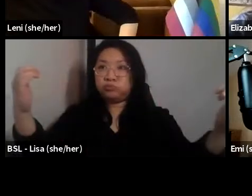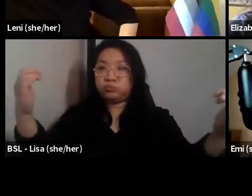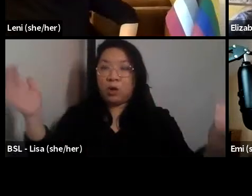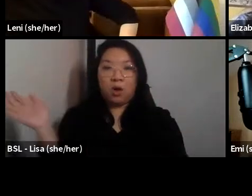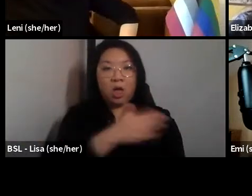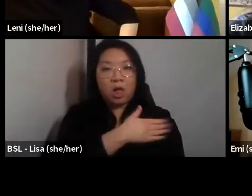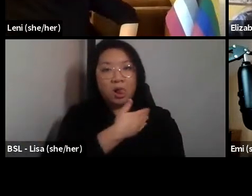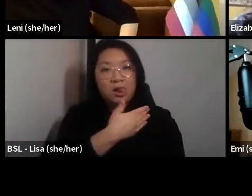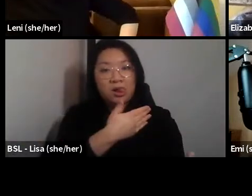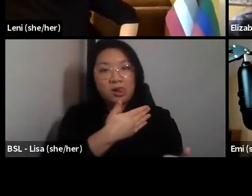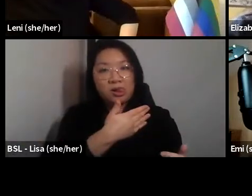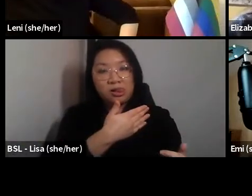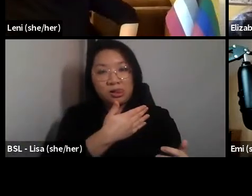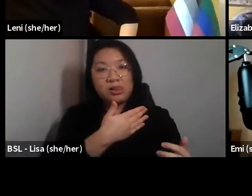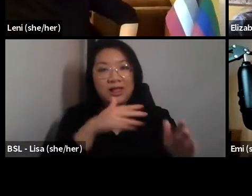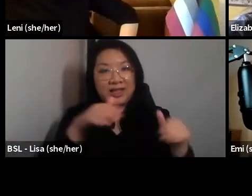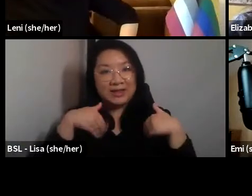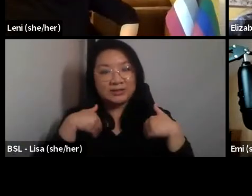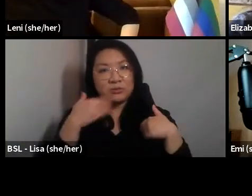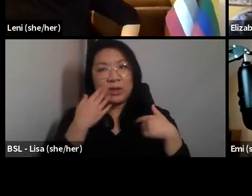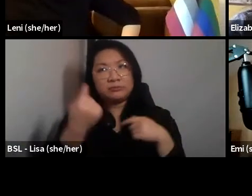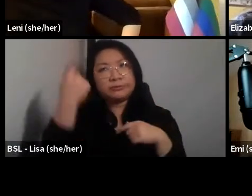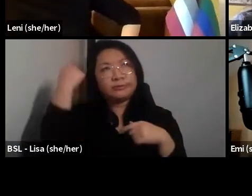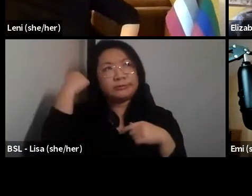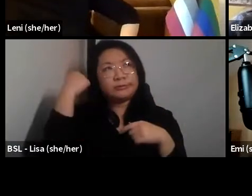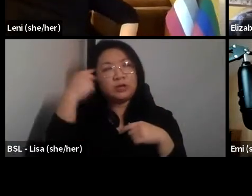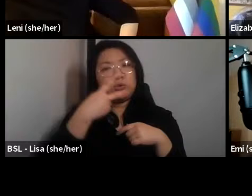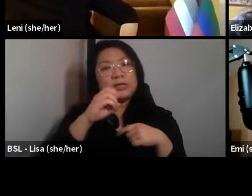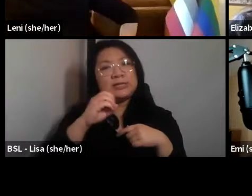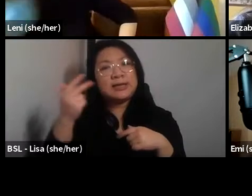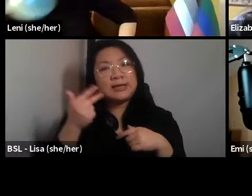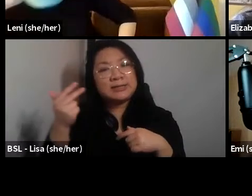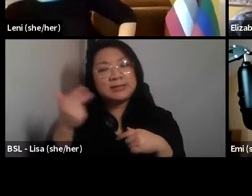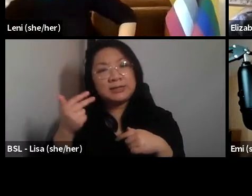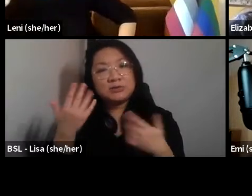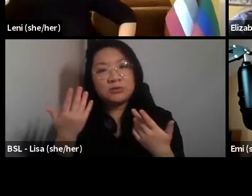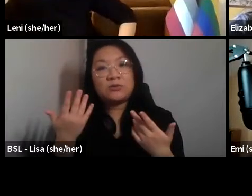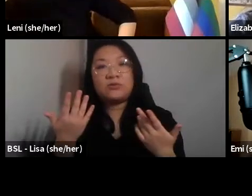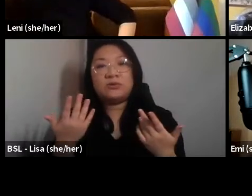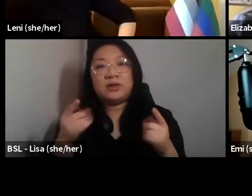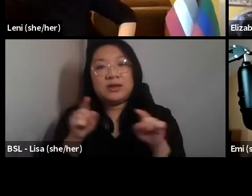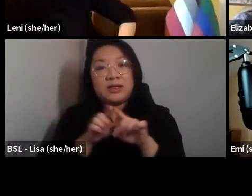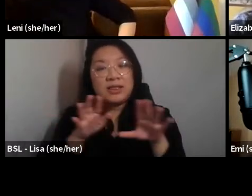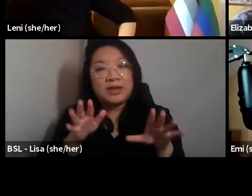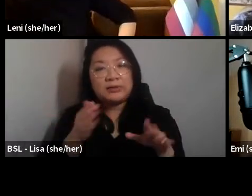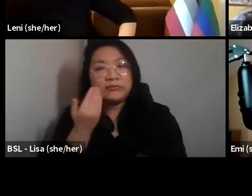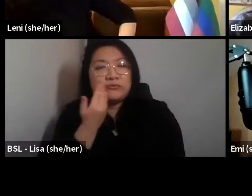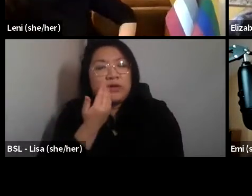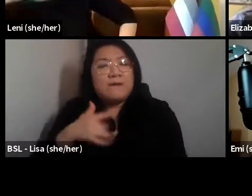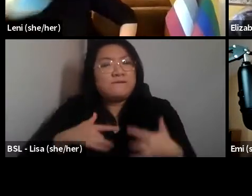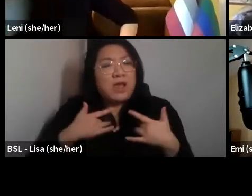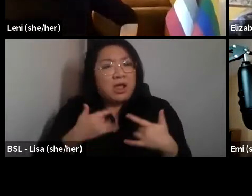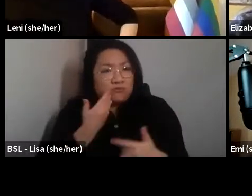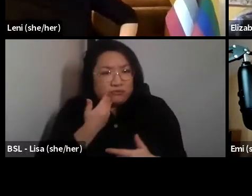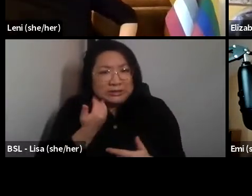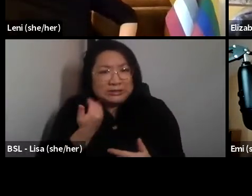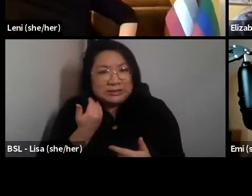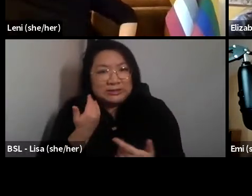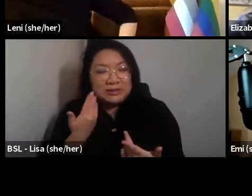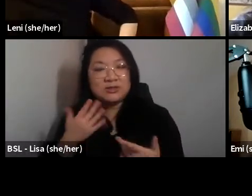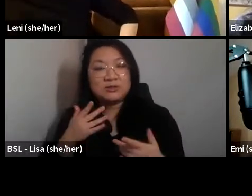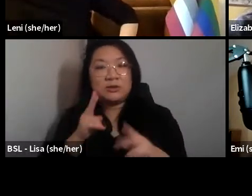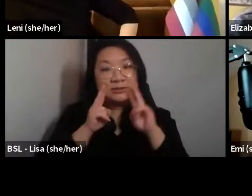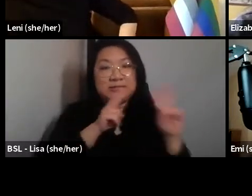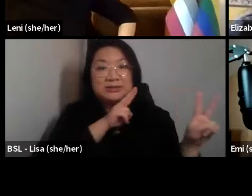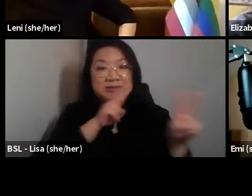was in 2018. So yeah, it's still kind of like a recent thing, but actually being able to see